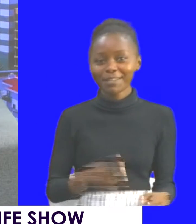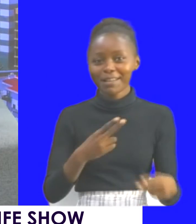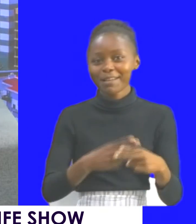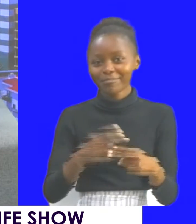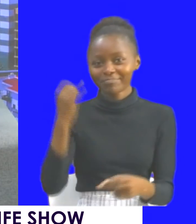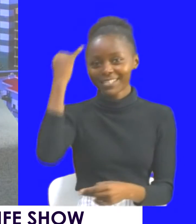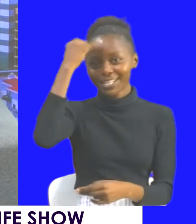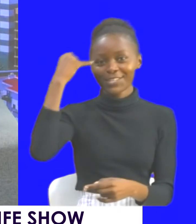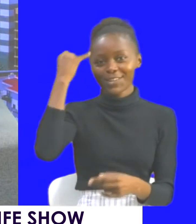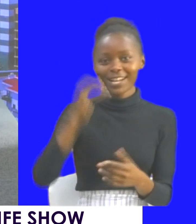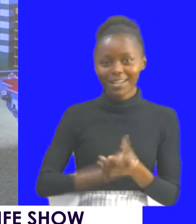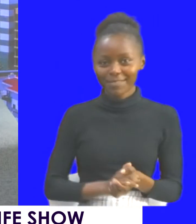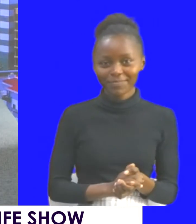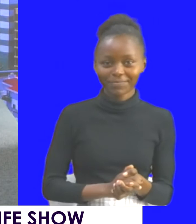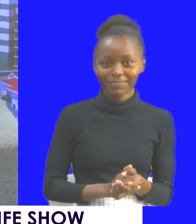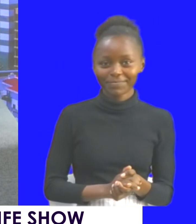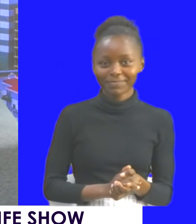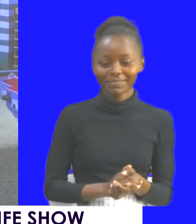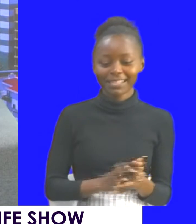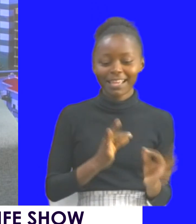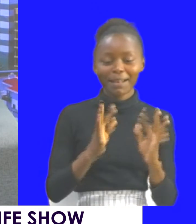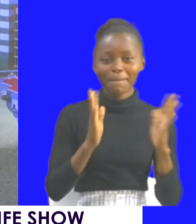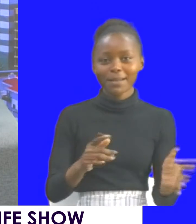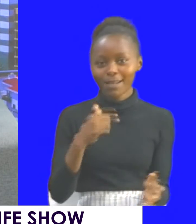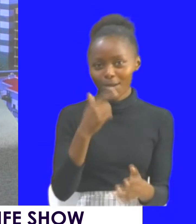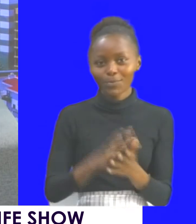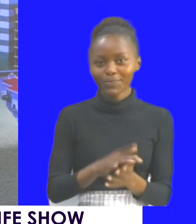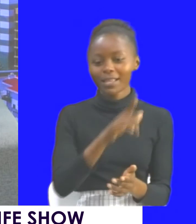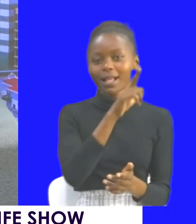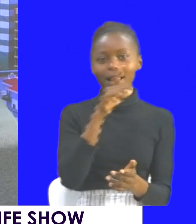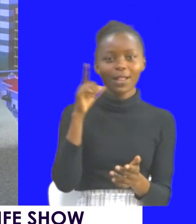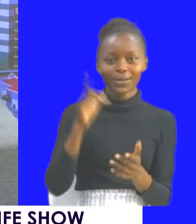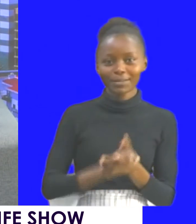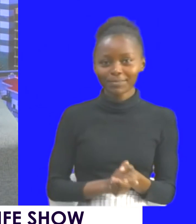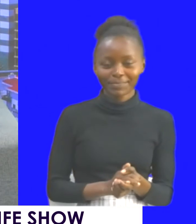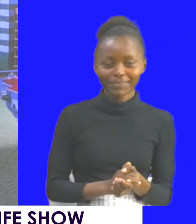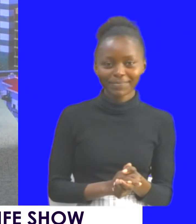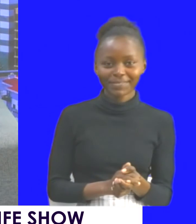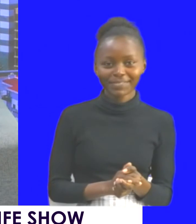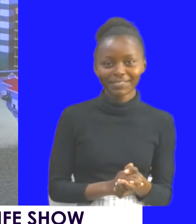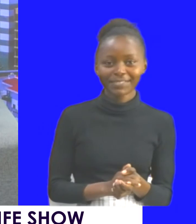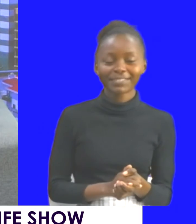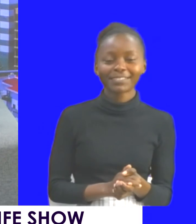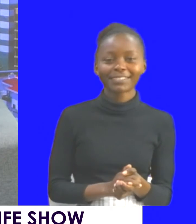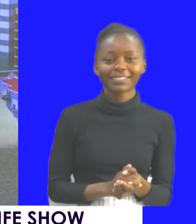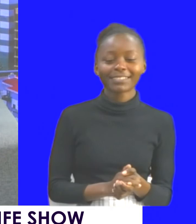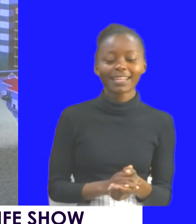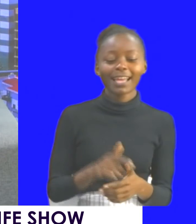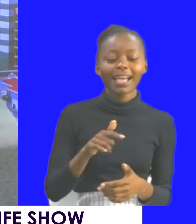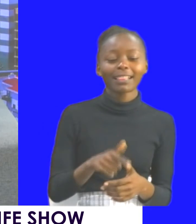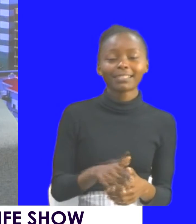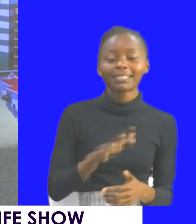SIMBA. My sign language interpreter for today is Laura Omondi. This is your